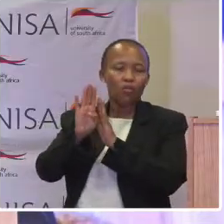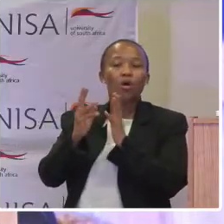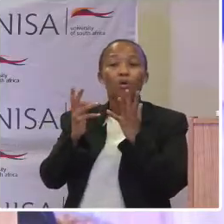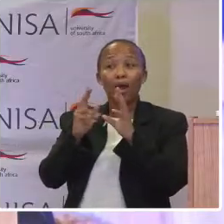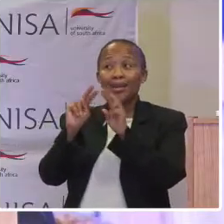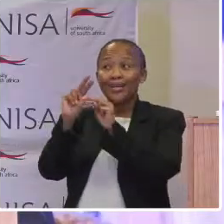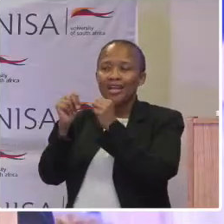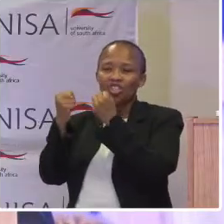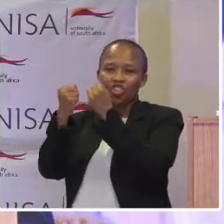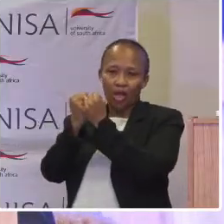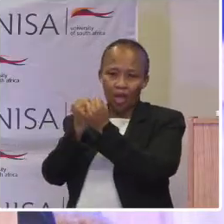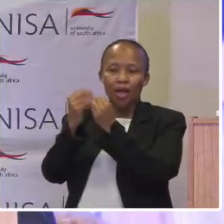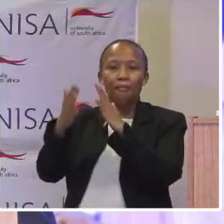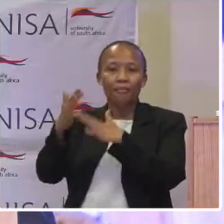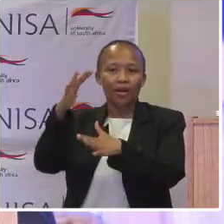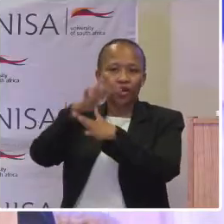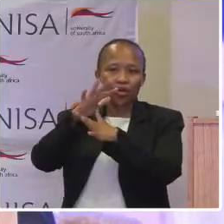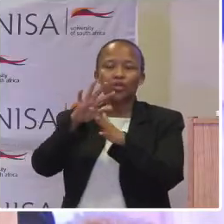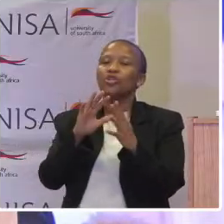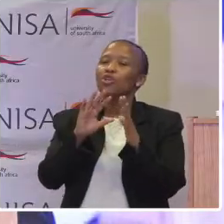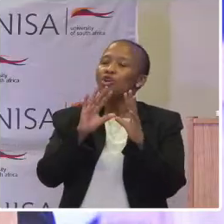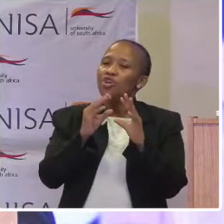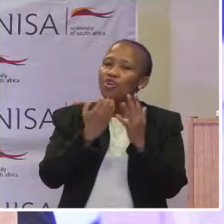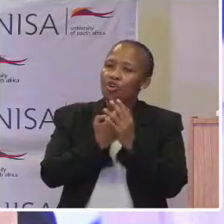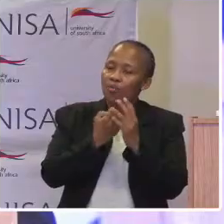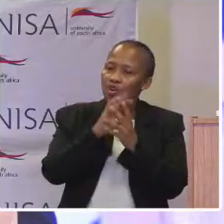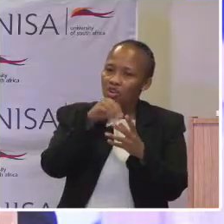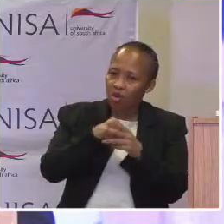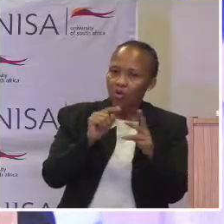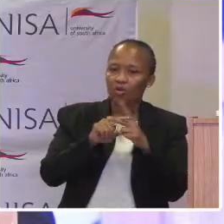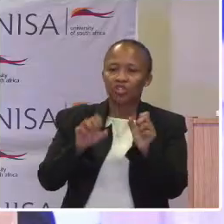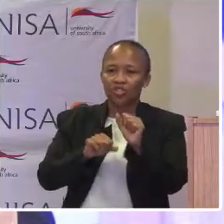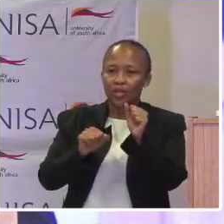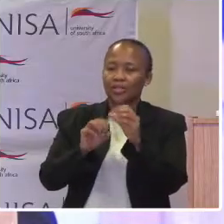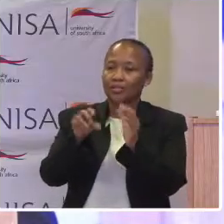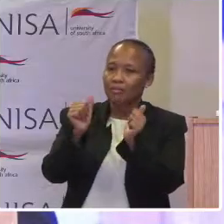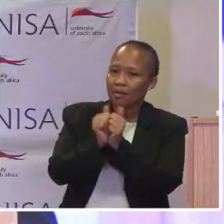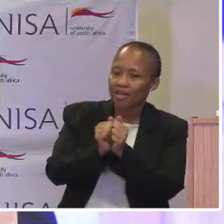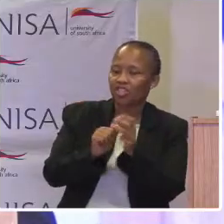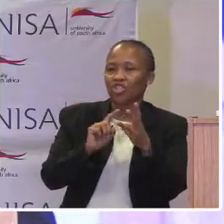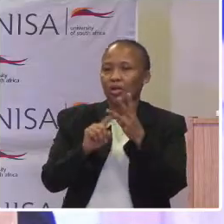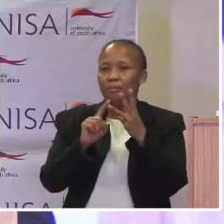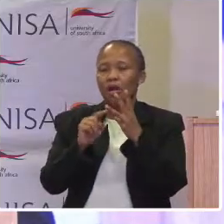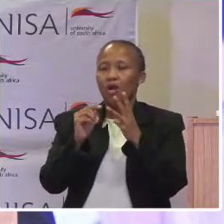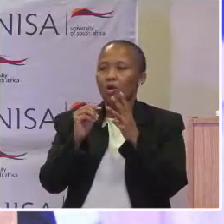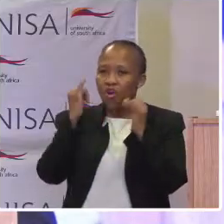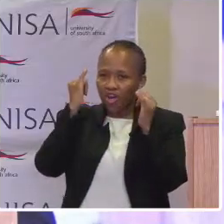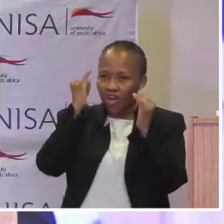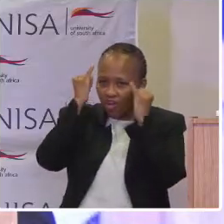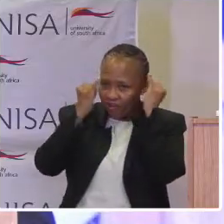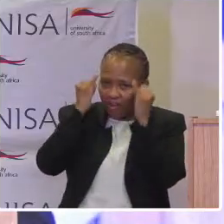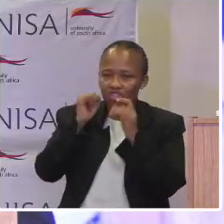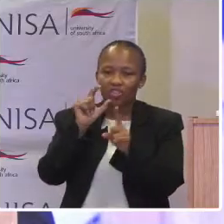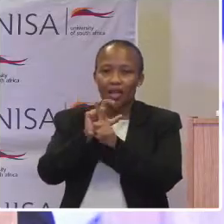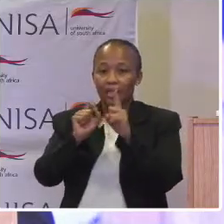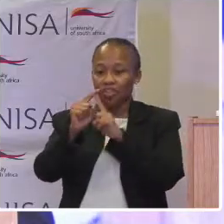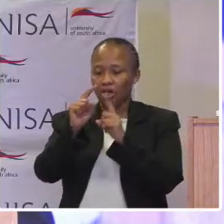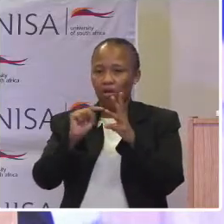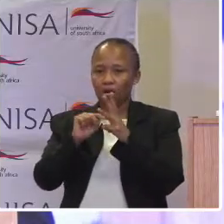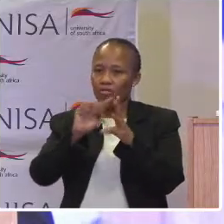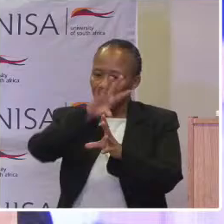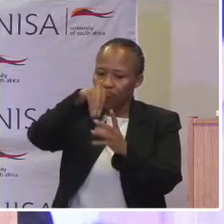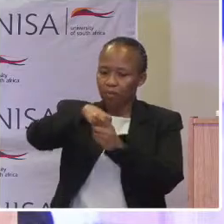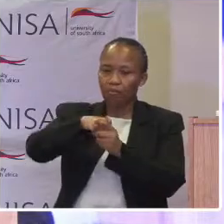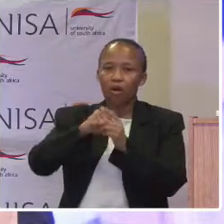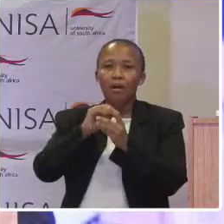priorities, including economic growth, strategic partnerships, and the development of innovation culture with a whole of society approach